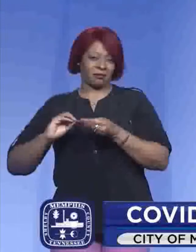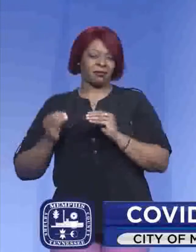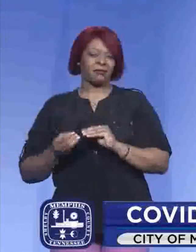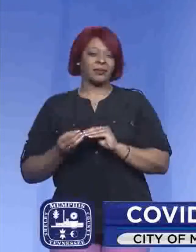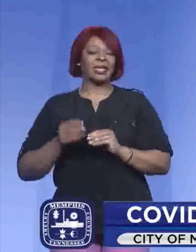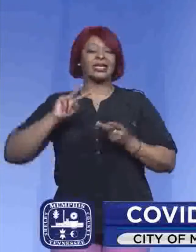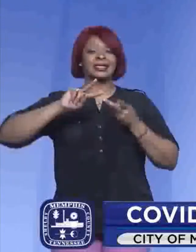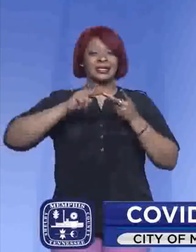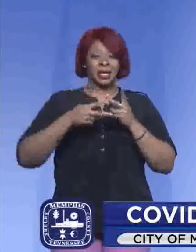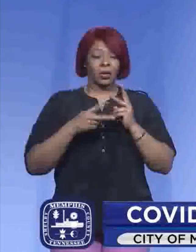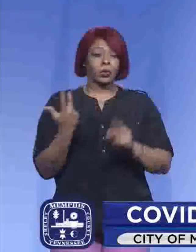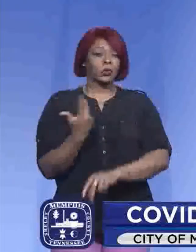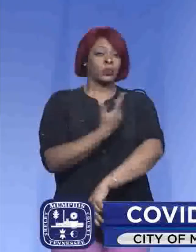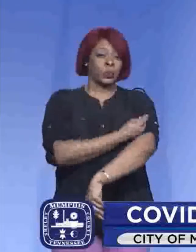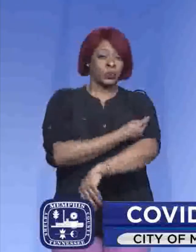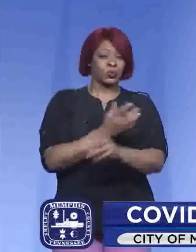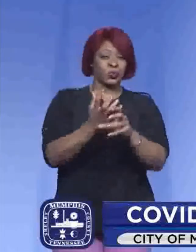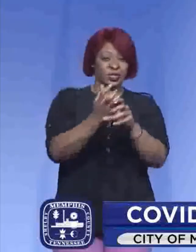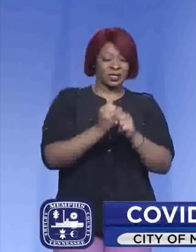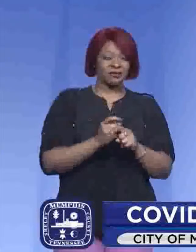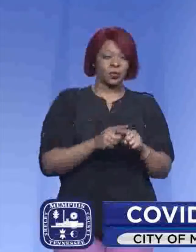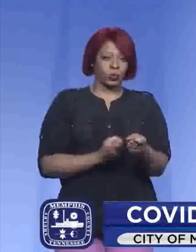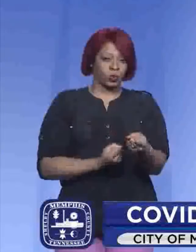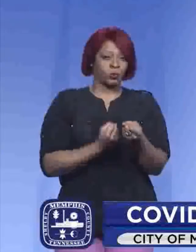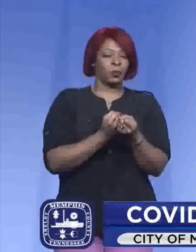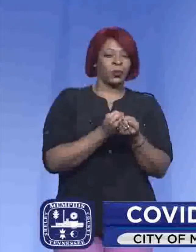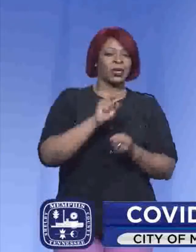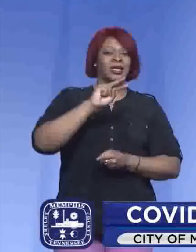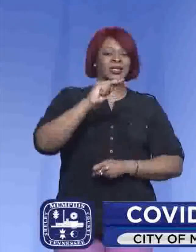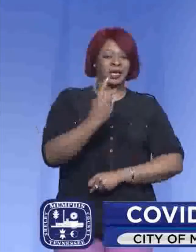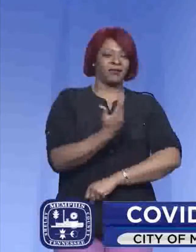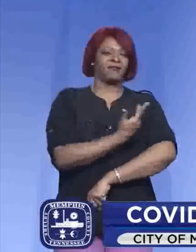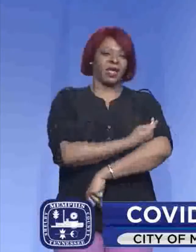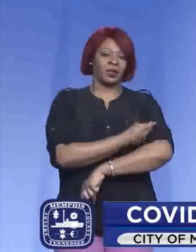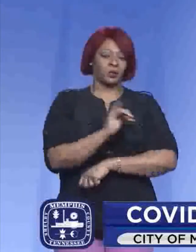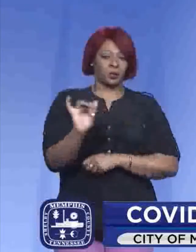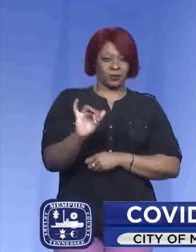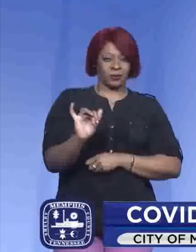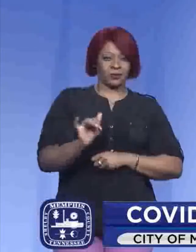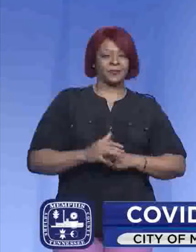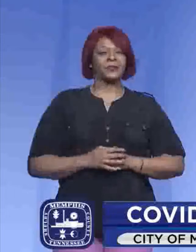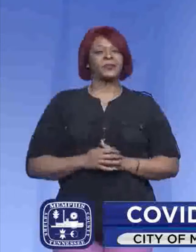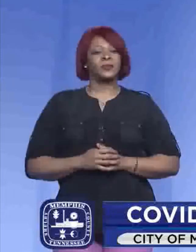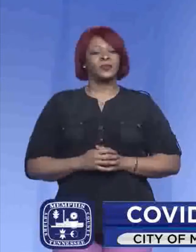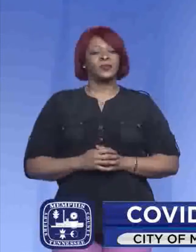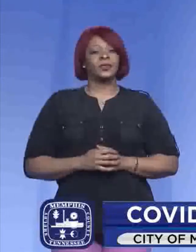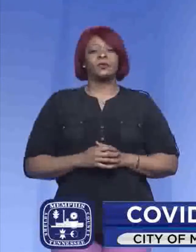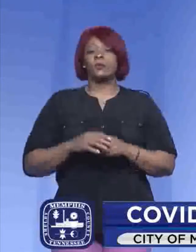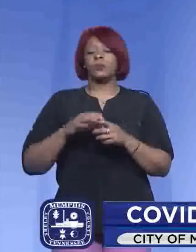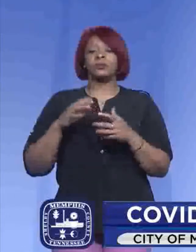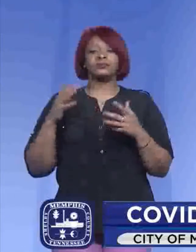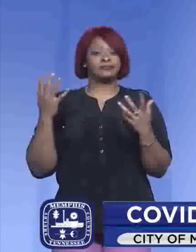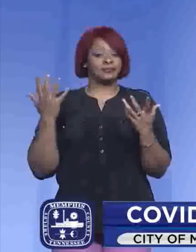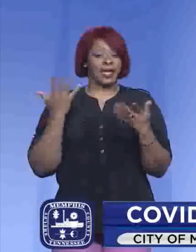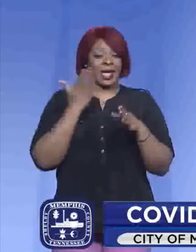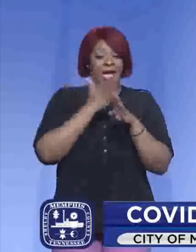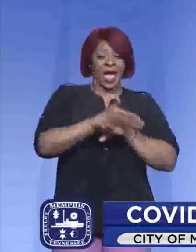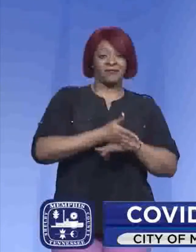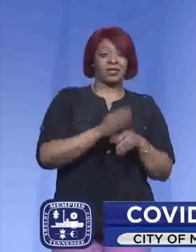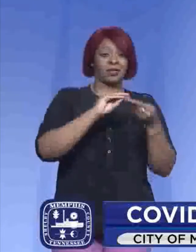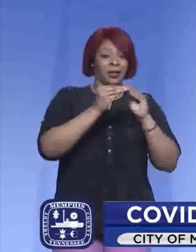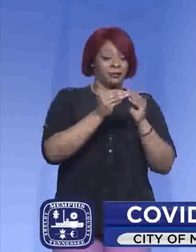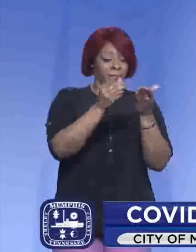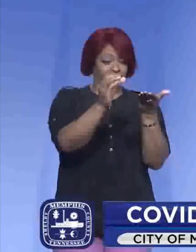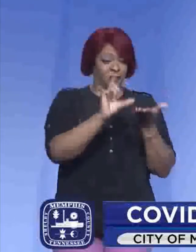of second doses that come to us to support those second dose vaccinations. All told, after we took the